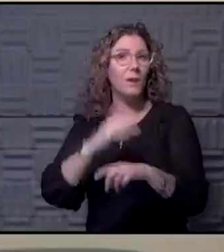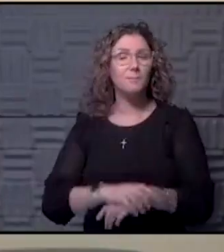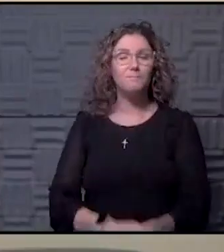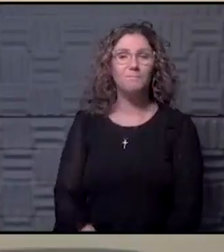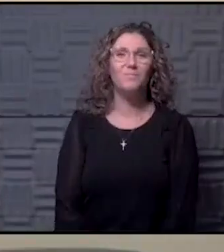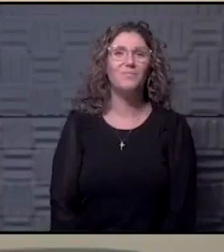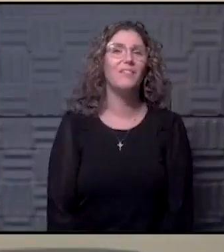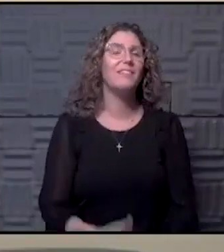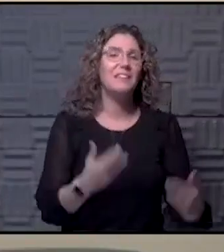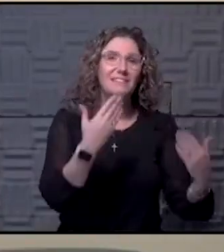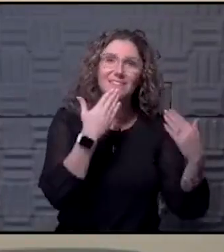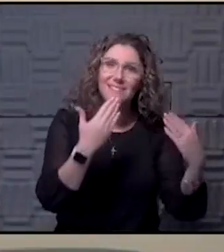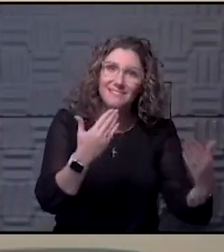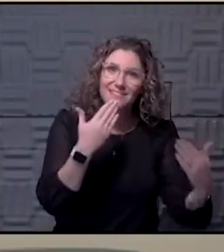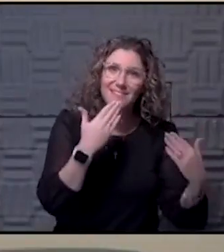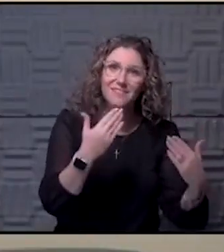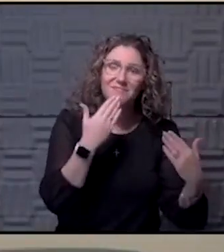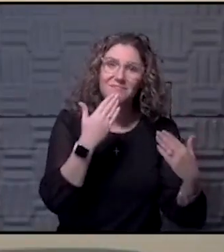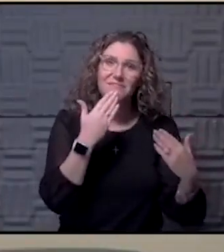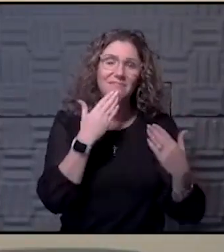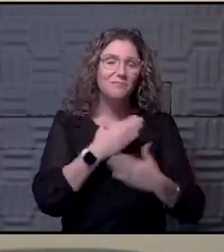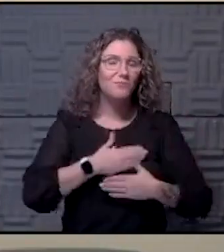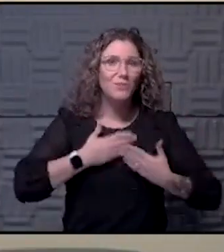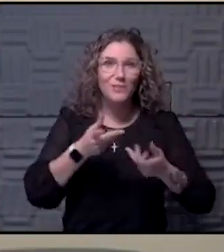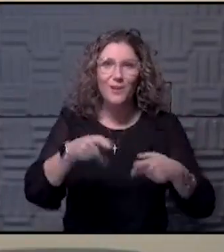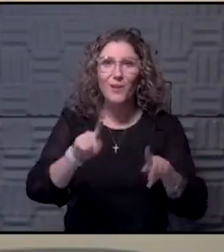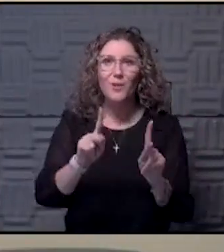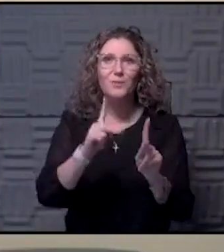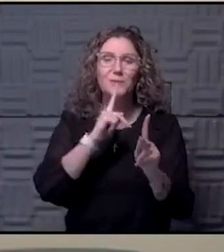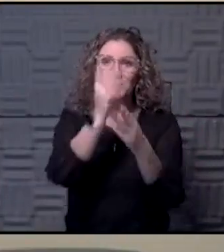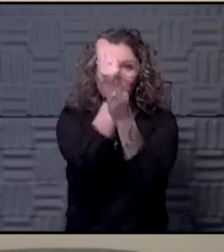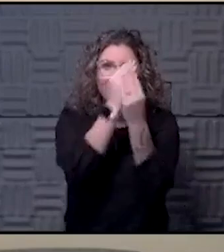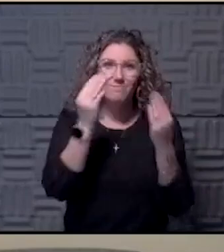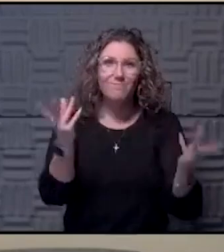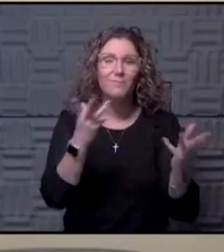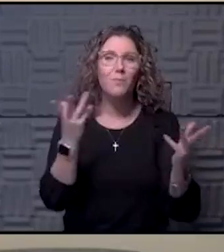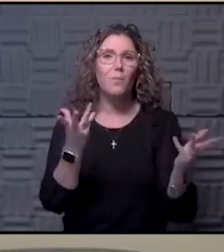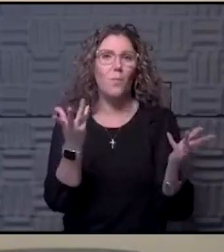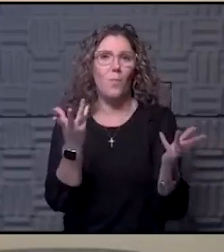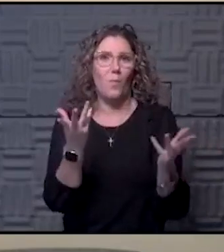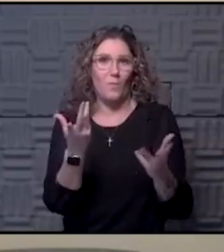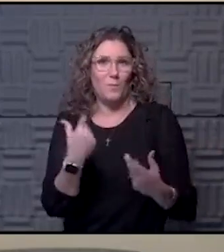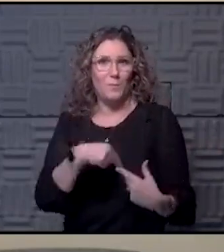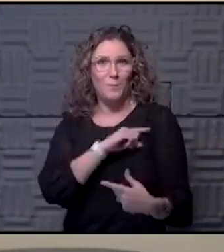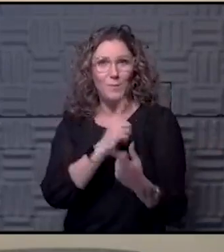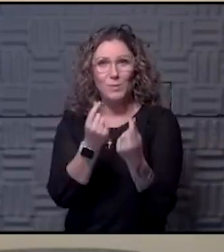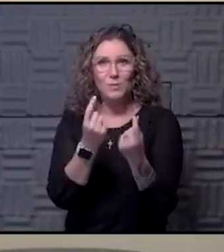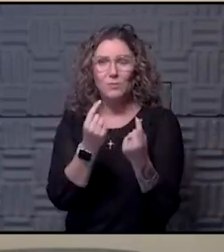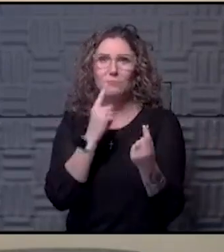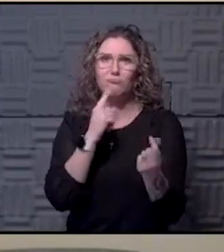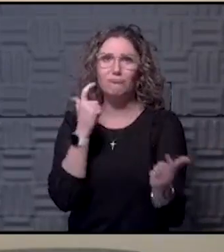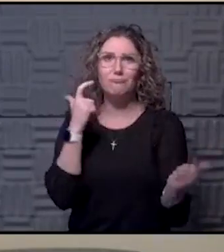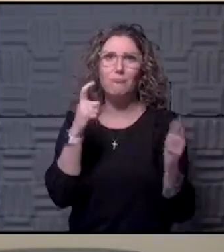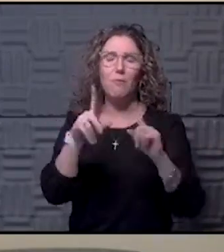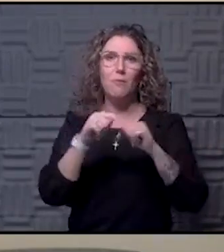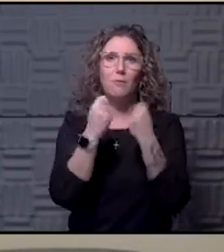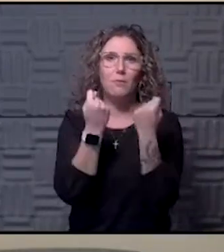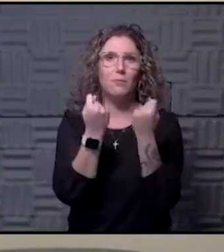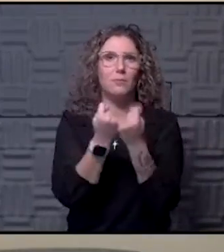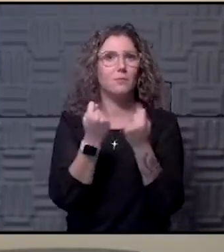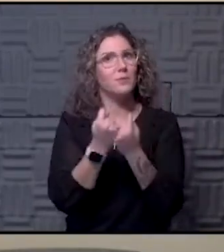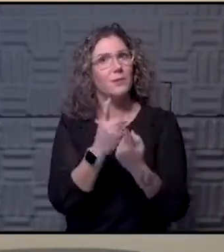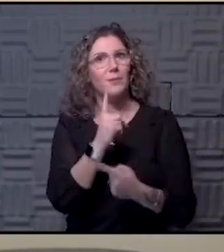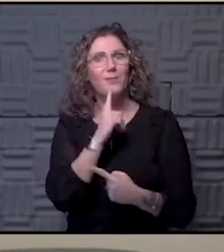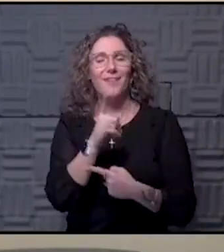Yeah, thank you, Dr. Wild. I appreciate the opportunity to share what we're working on here. This has been a big team, and I think you're going